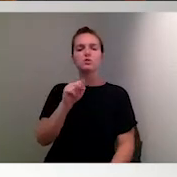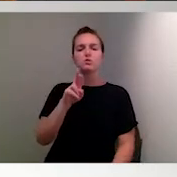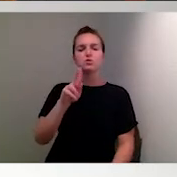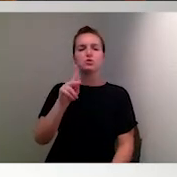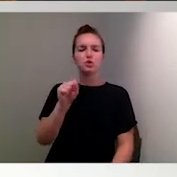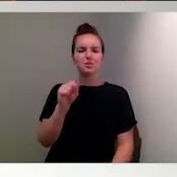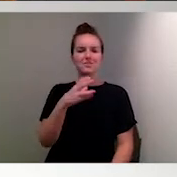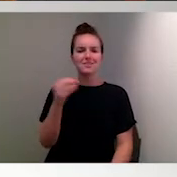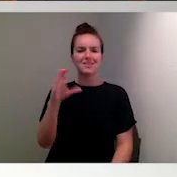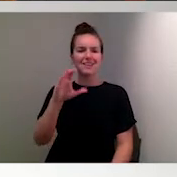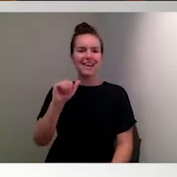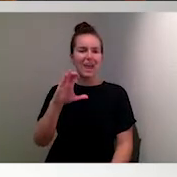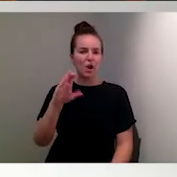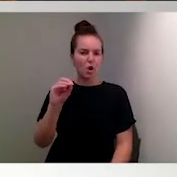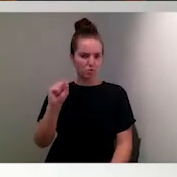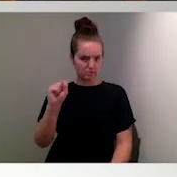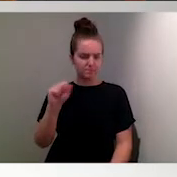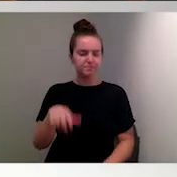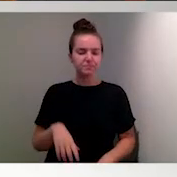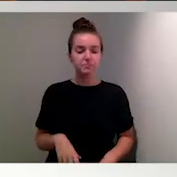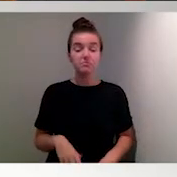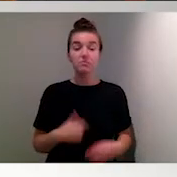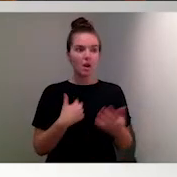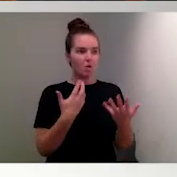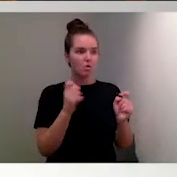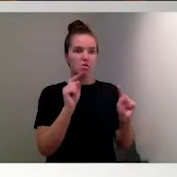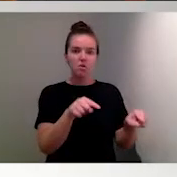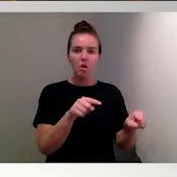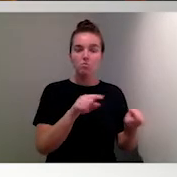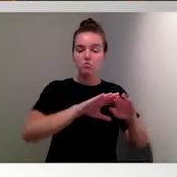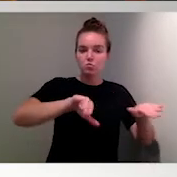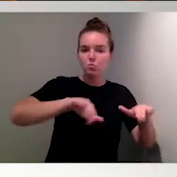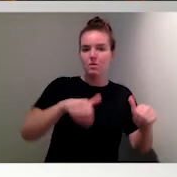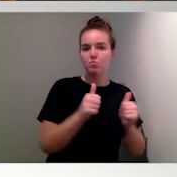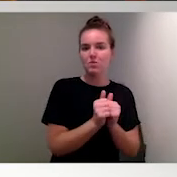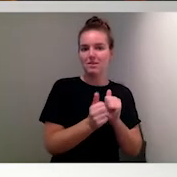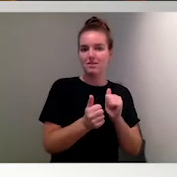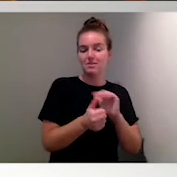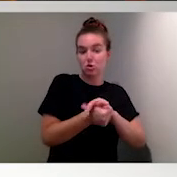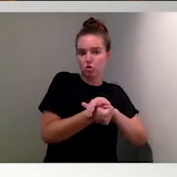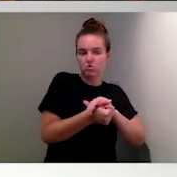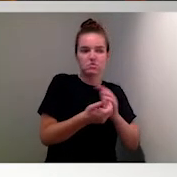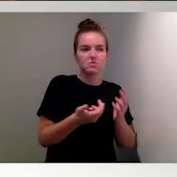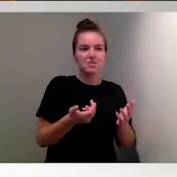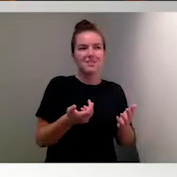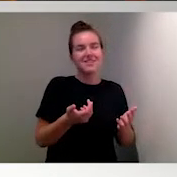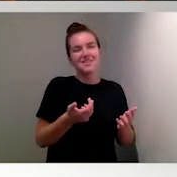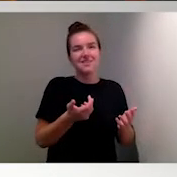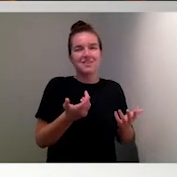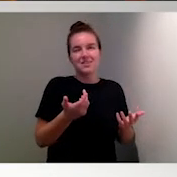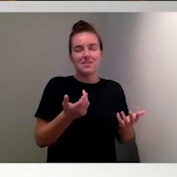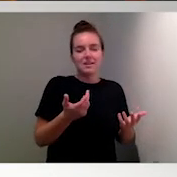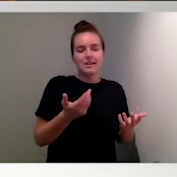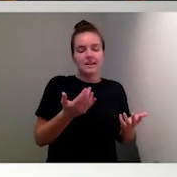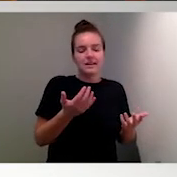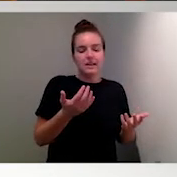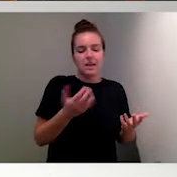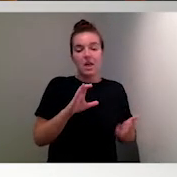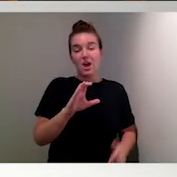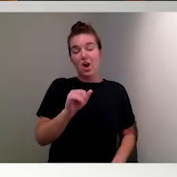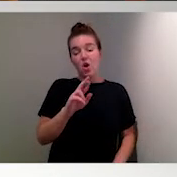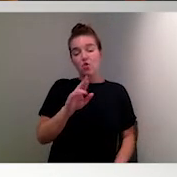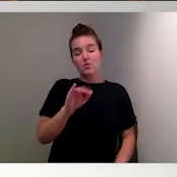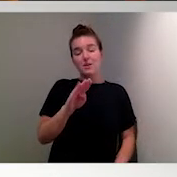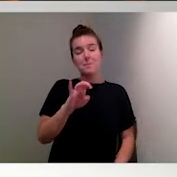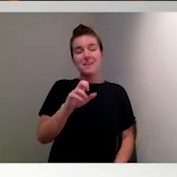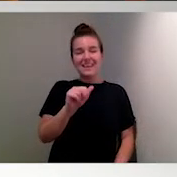their accessibility isn't fabulous anywhere in the Caribbean. It's pretty limited. But